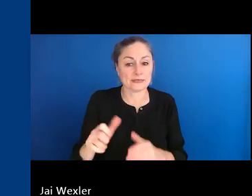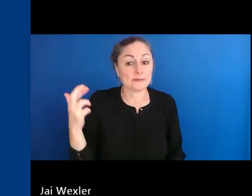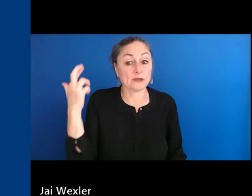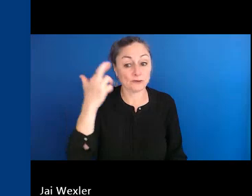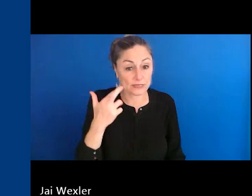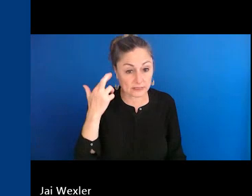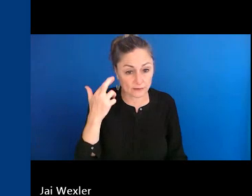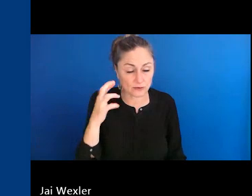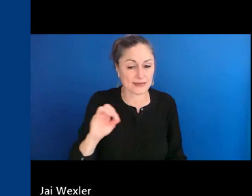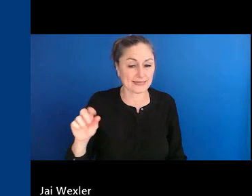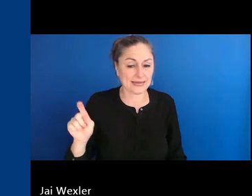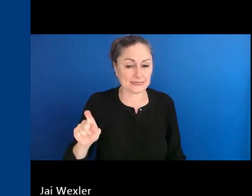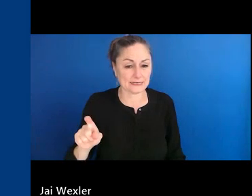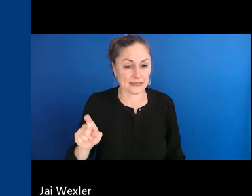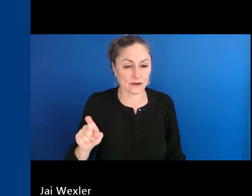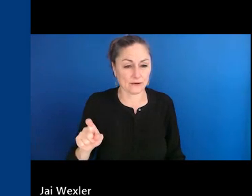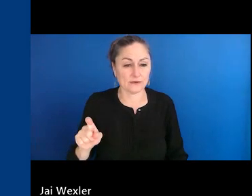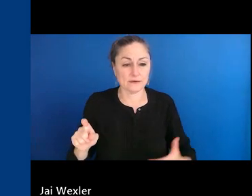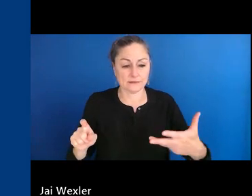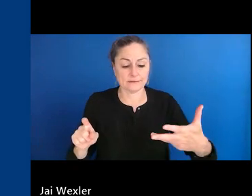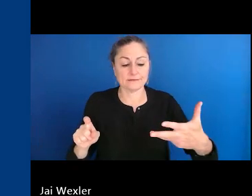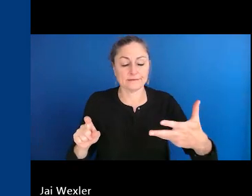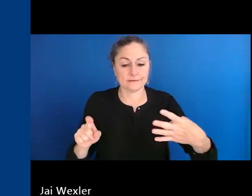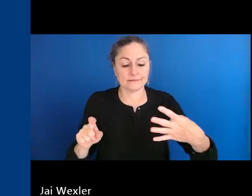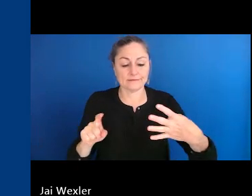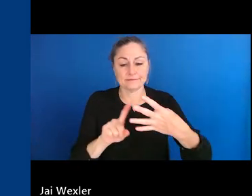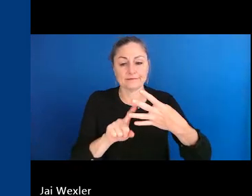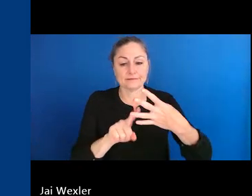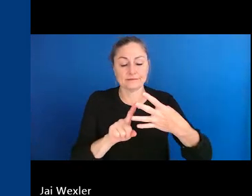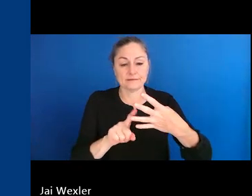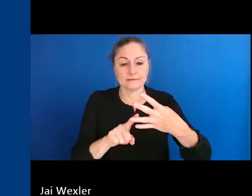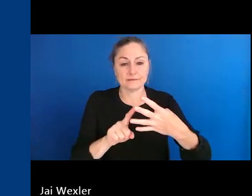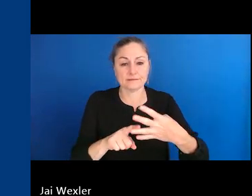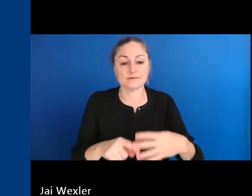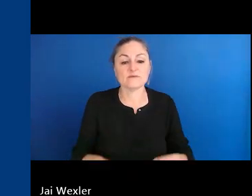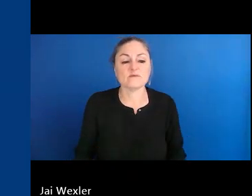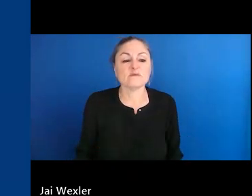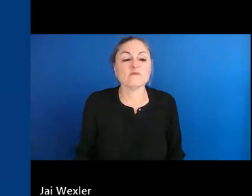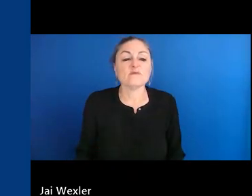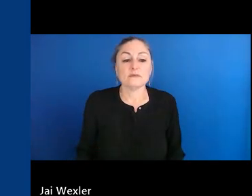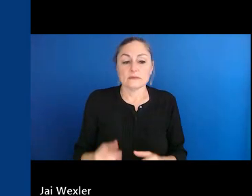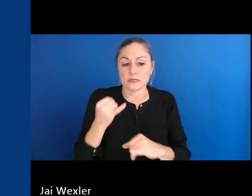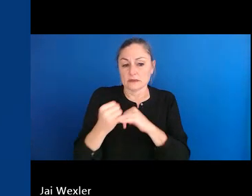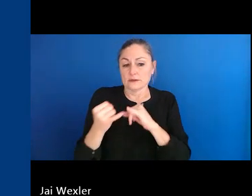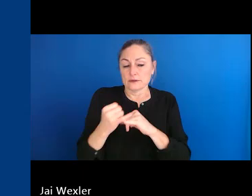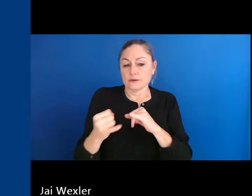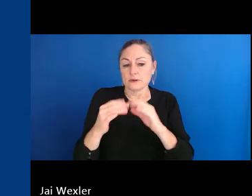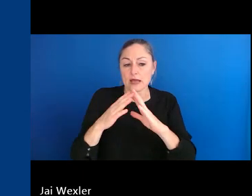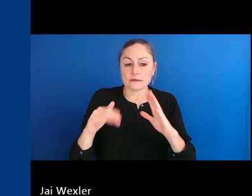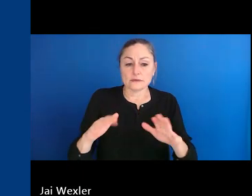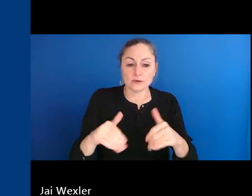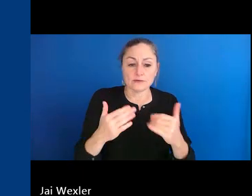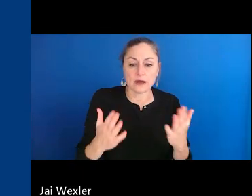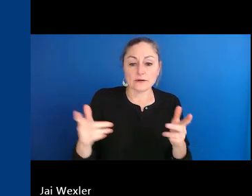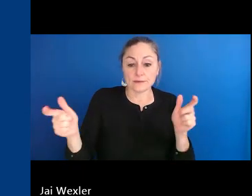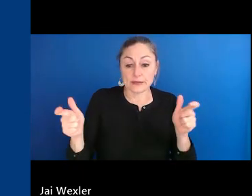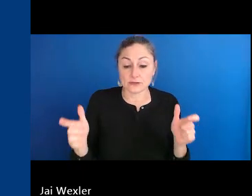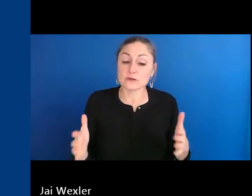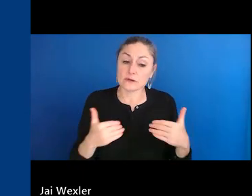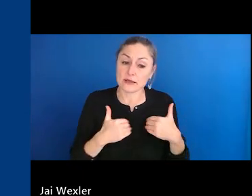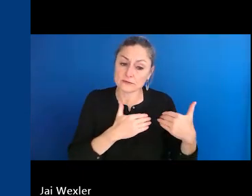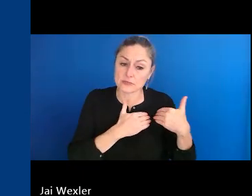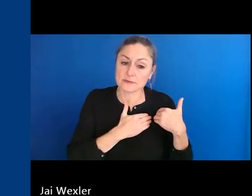be necessary for the resident to use and enjoy the property. And a housing provider or manager has a responsibility to